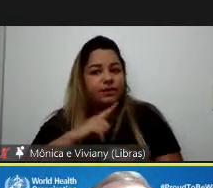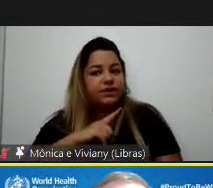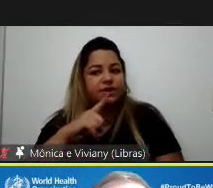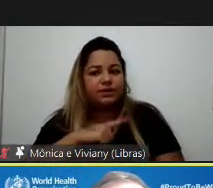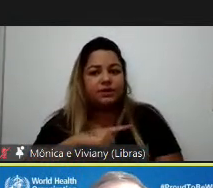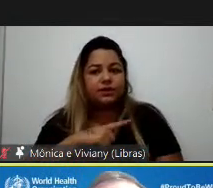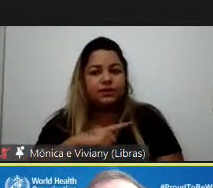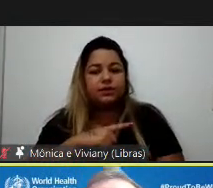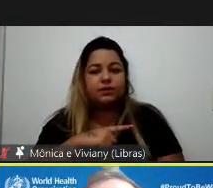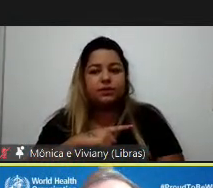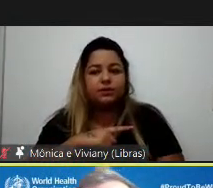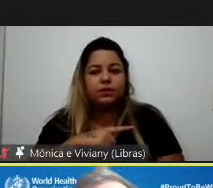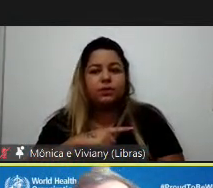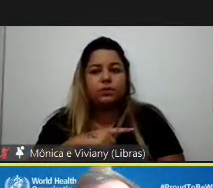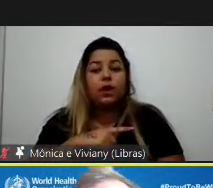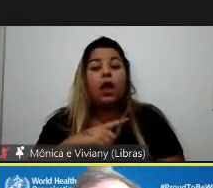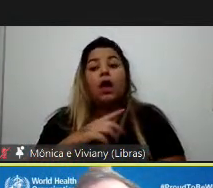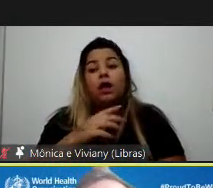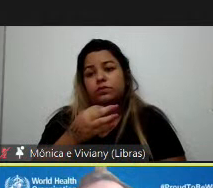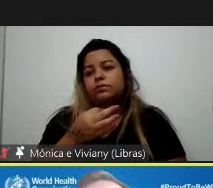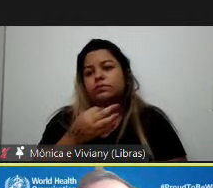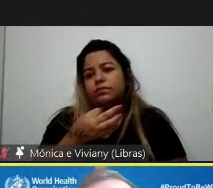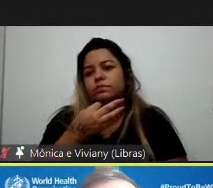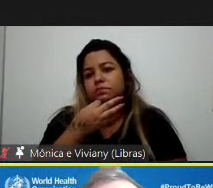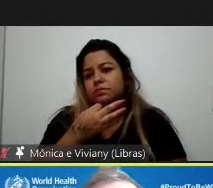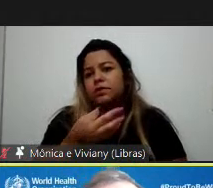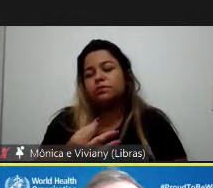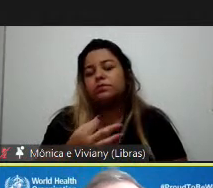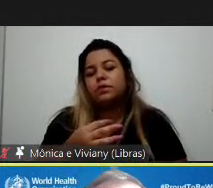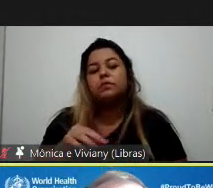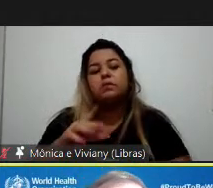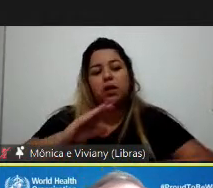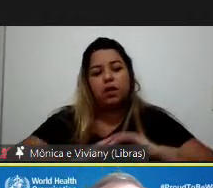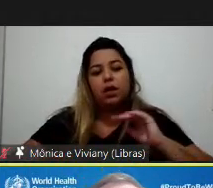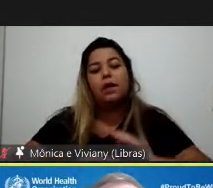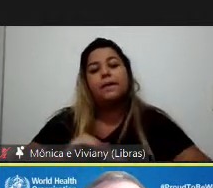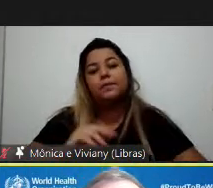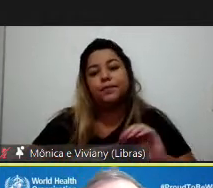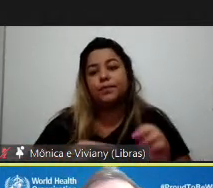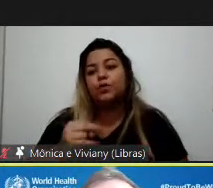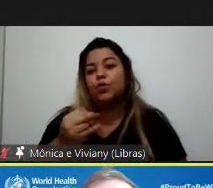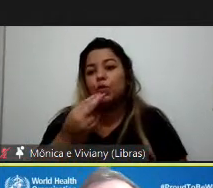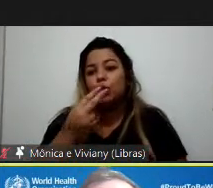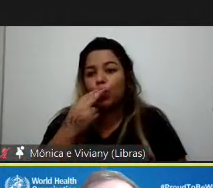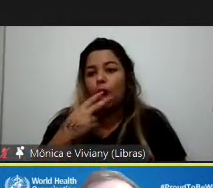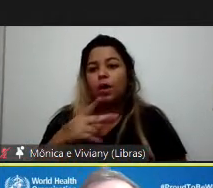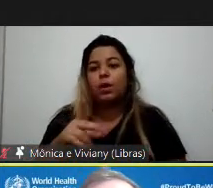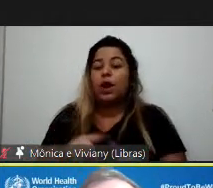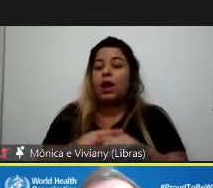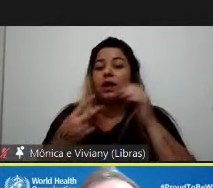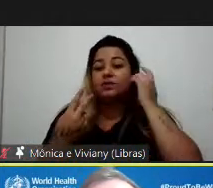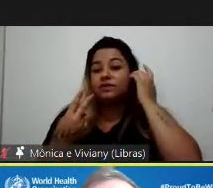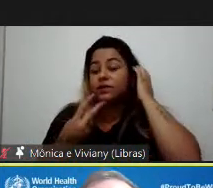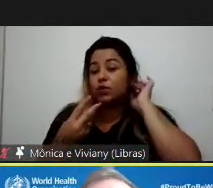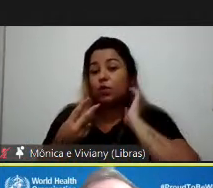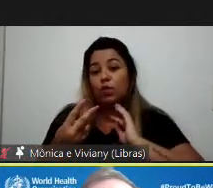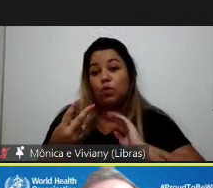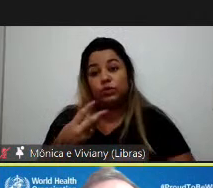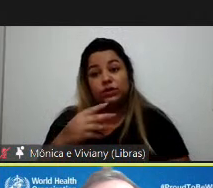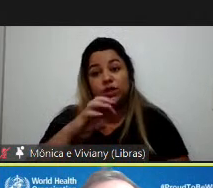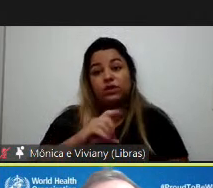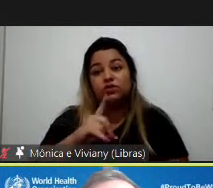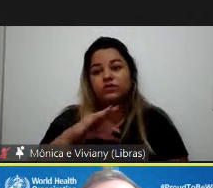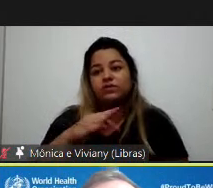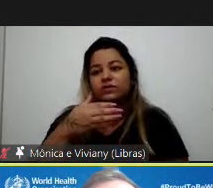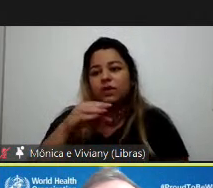interventions recommended by the WHO. This is already a second edition. We look at cost effectiveness